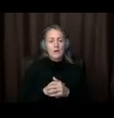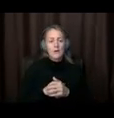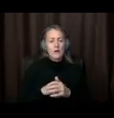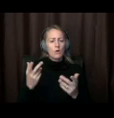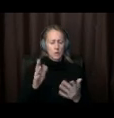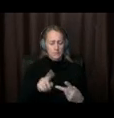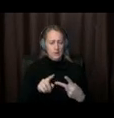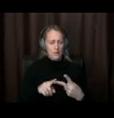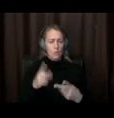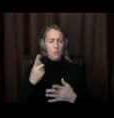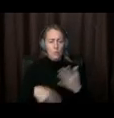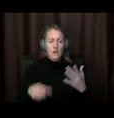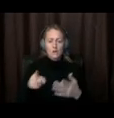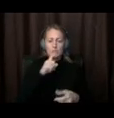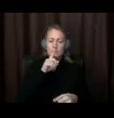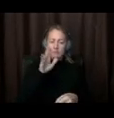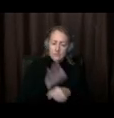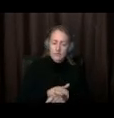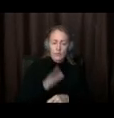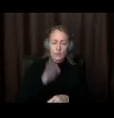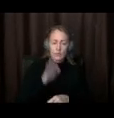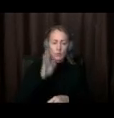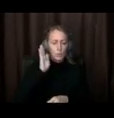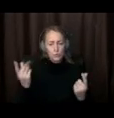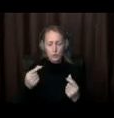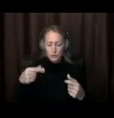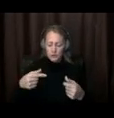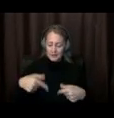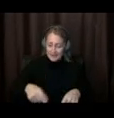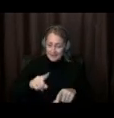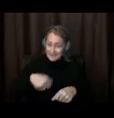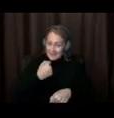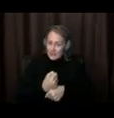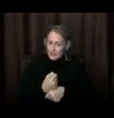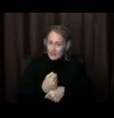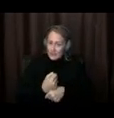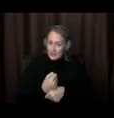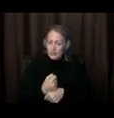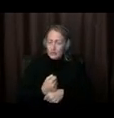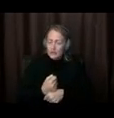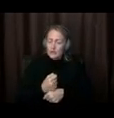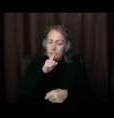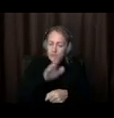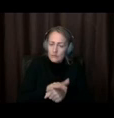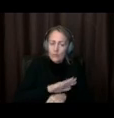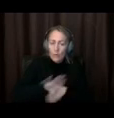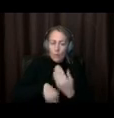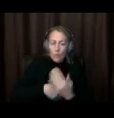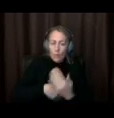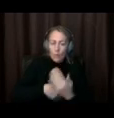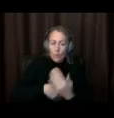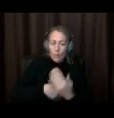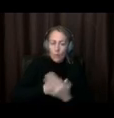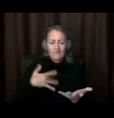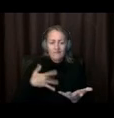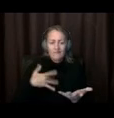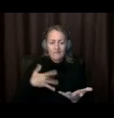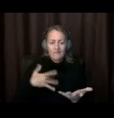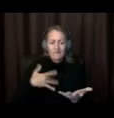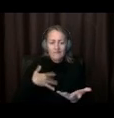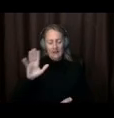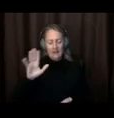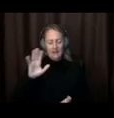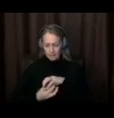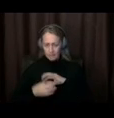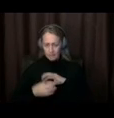are honored and valued within your classroom and school community? Right? This is different than it is. We're not going to be in the